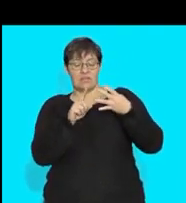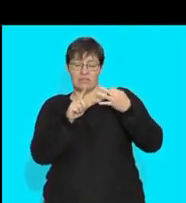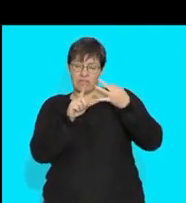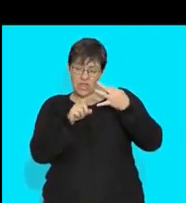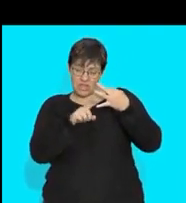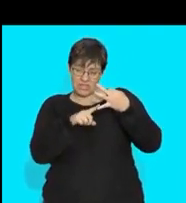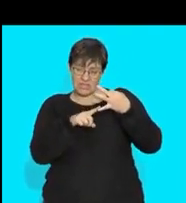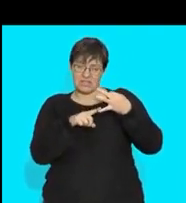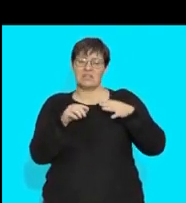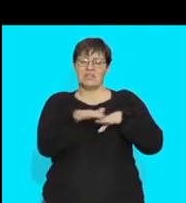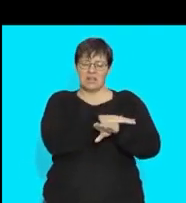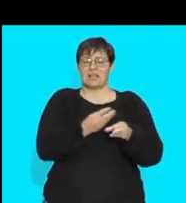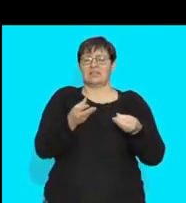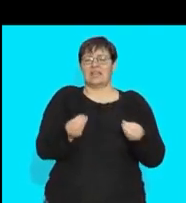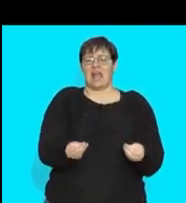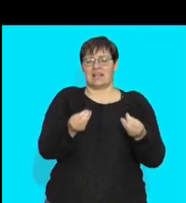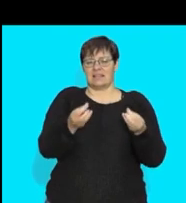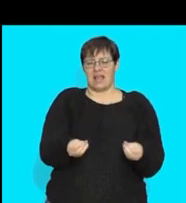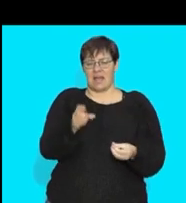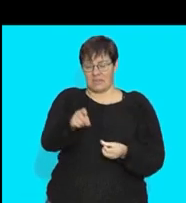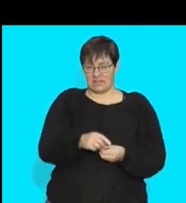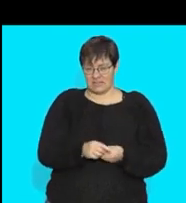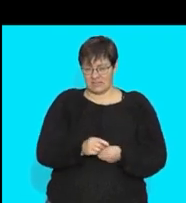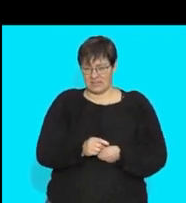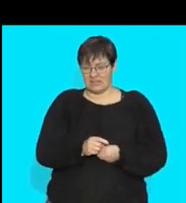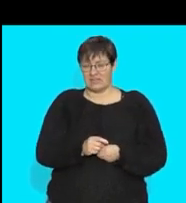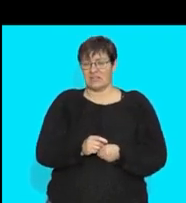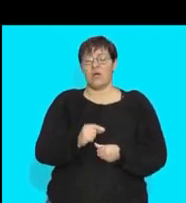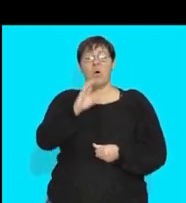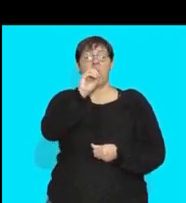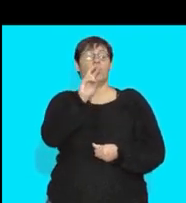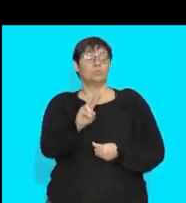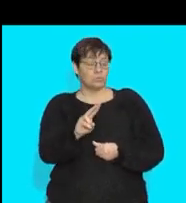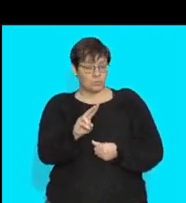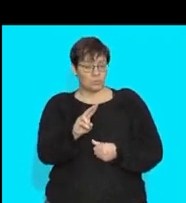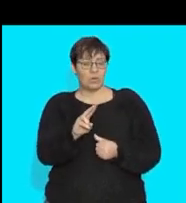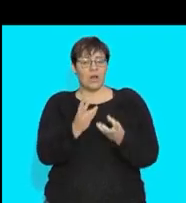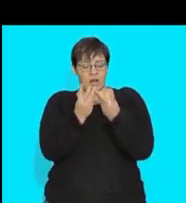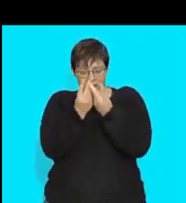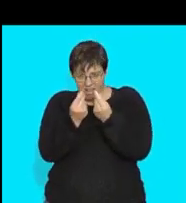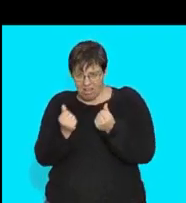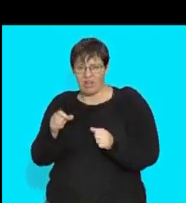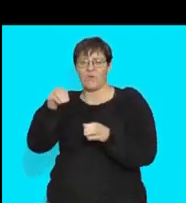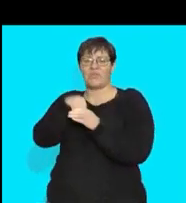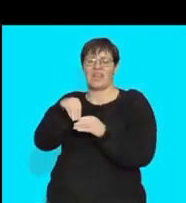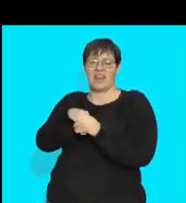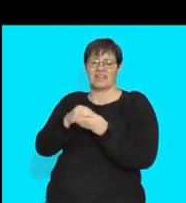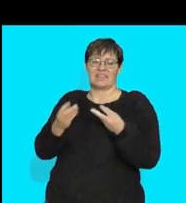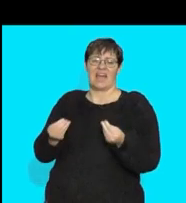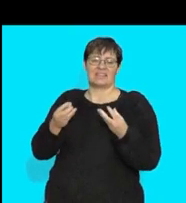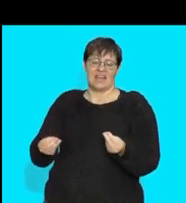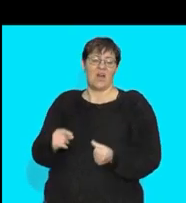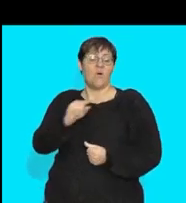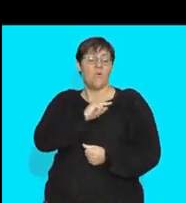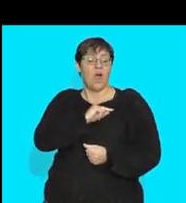very important, oxygen must dissolve into the moistness because oxygen needs